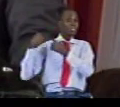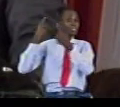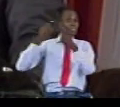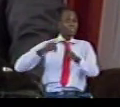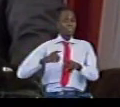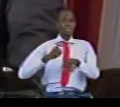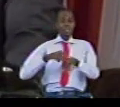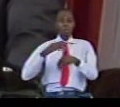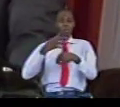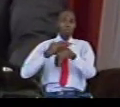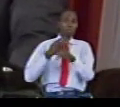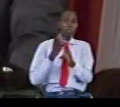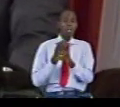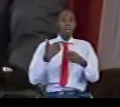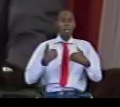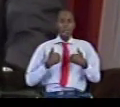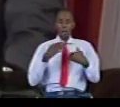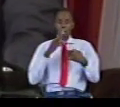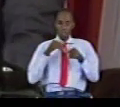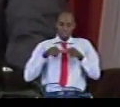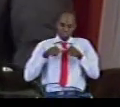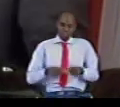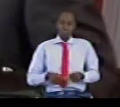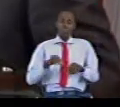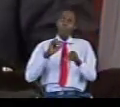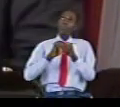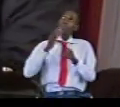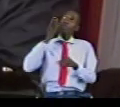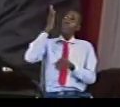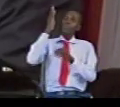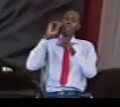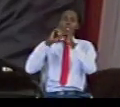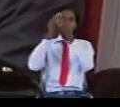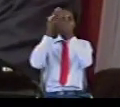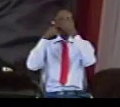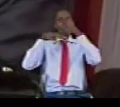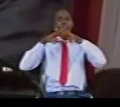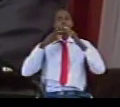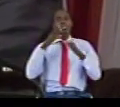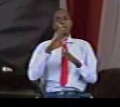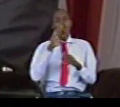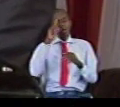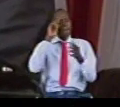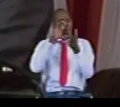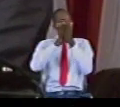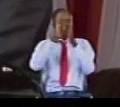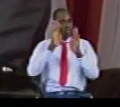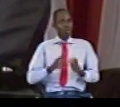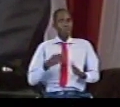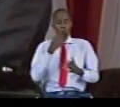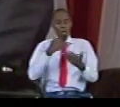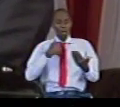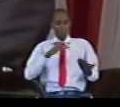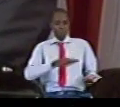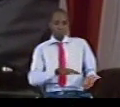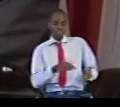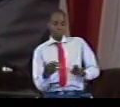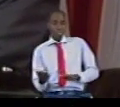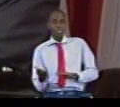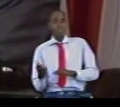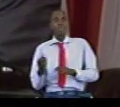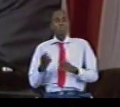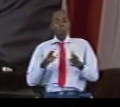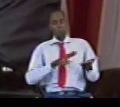God's presence in heaven. There are believers and saints of God who have left this world by death or